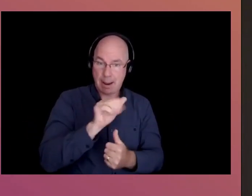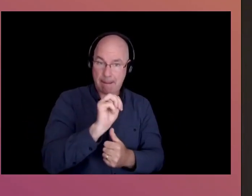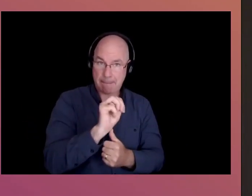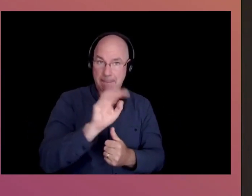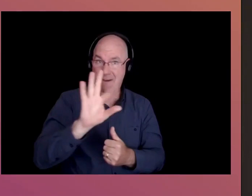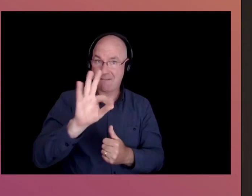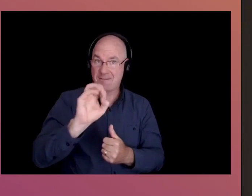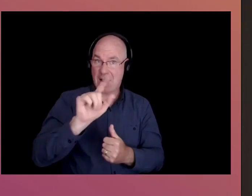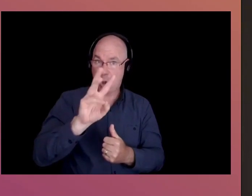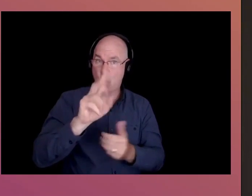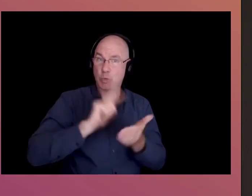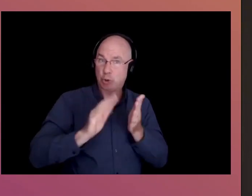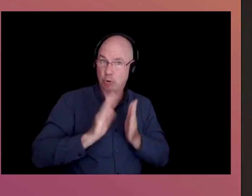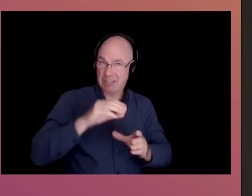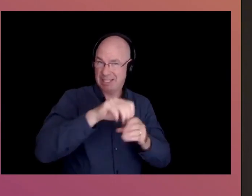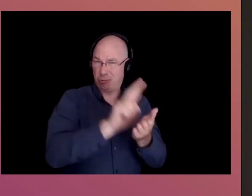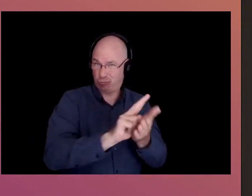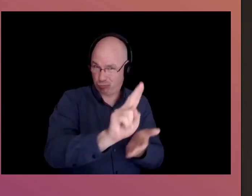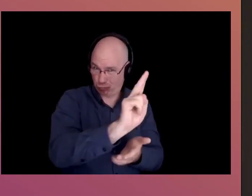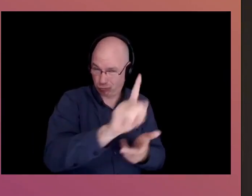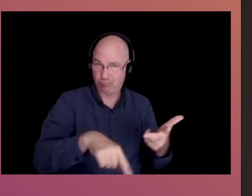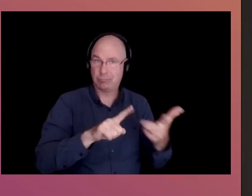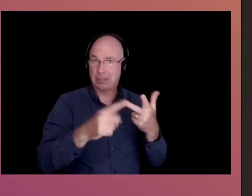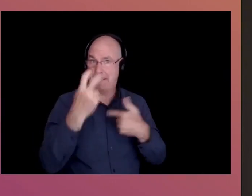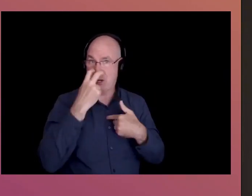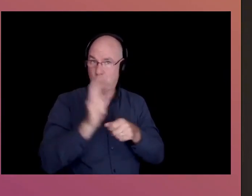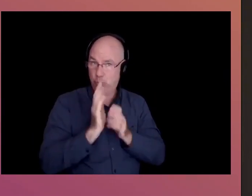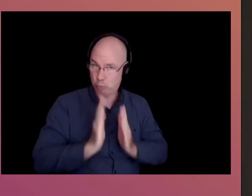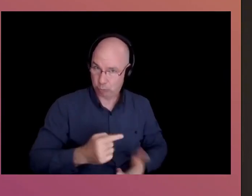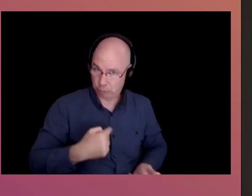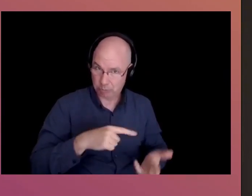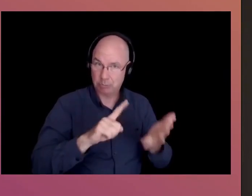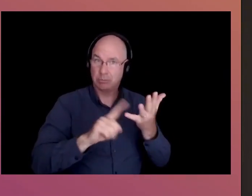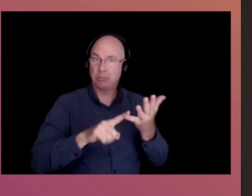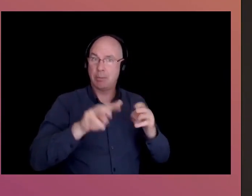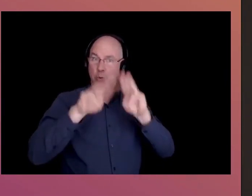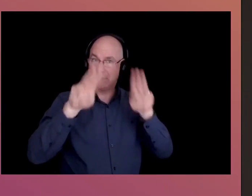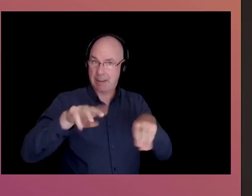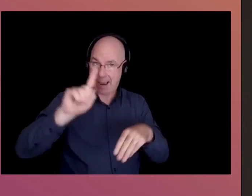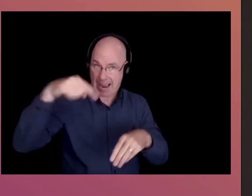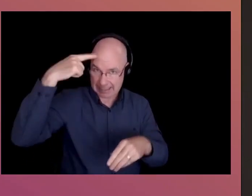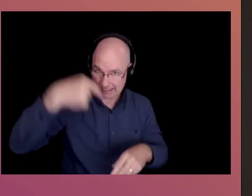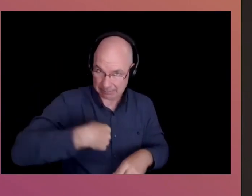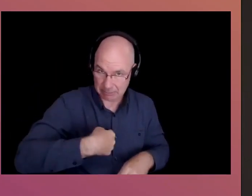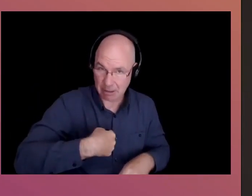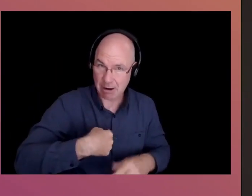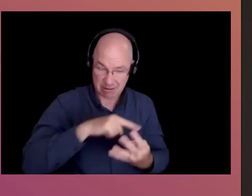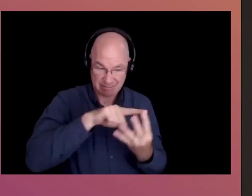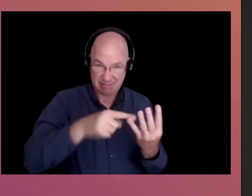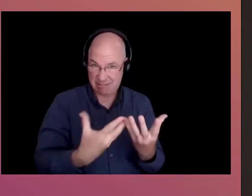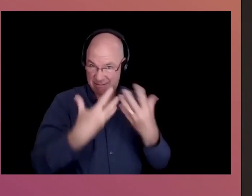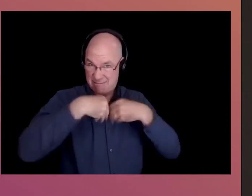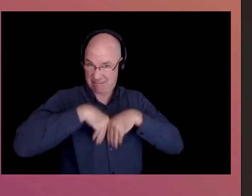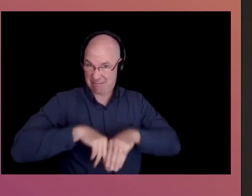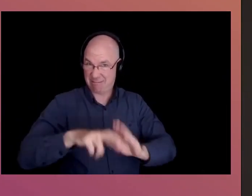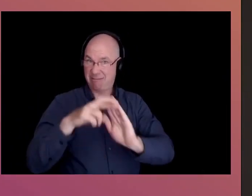in academia, as a blind user, and as a museum head, I'd like to show how we can